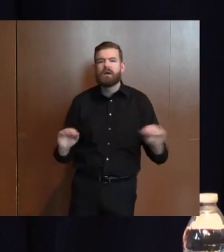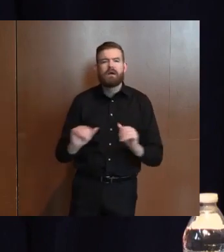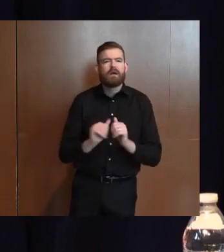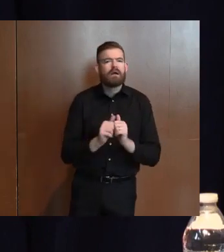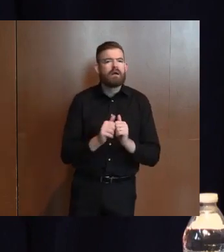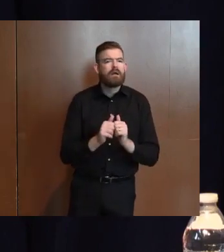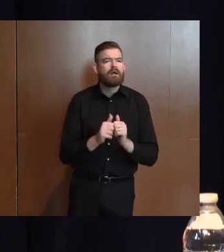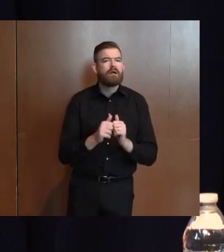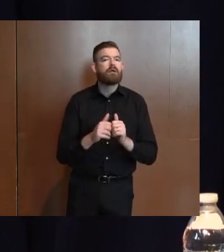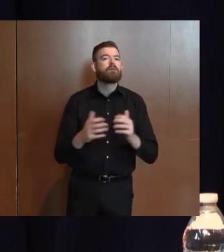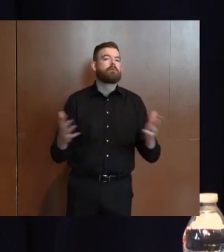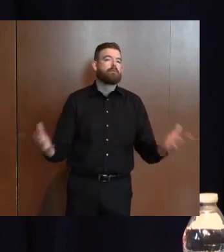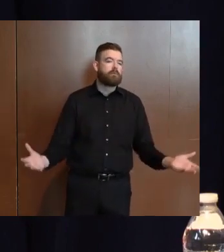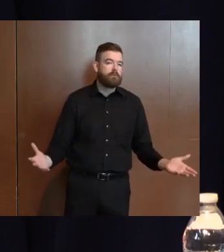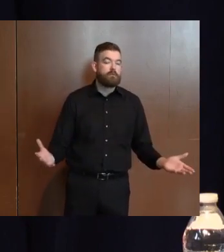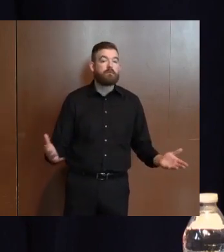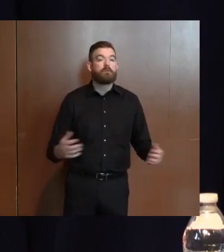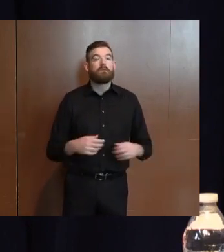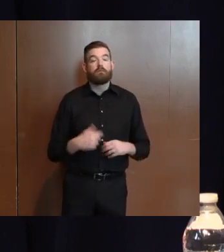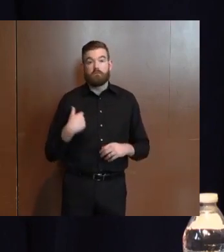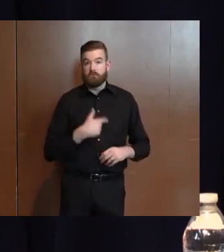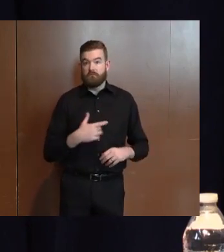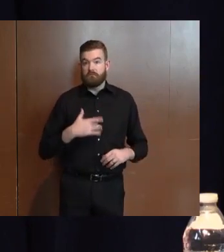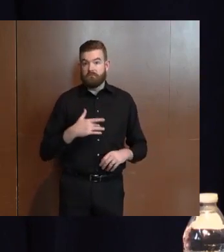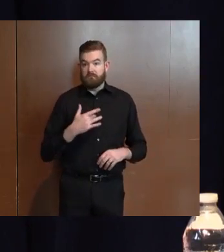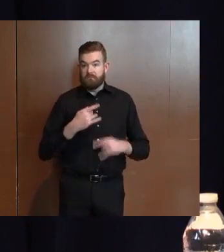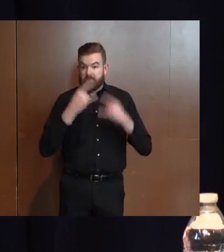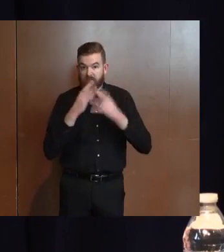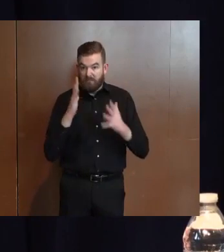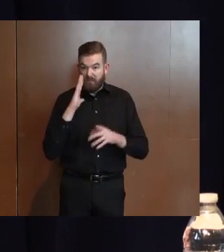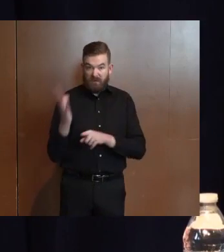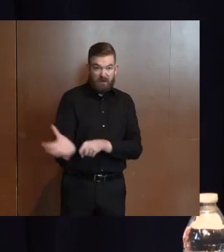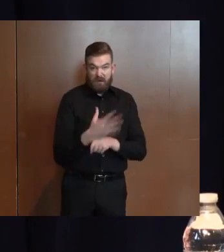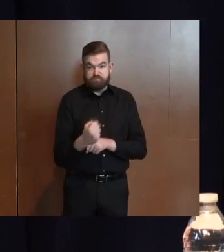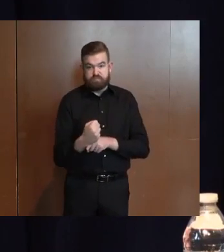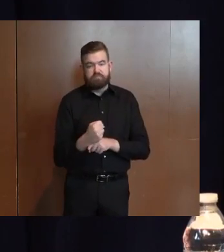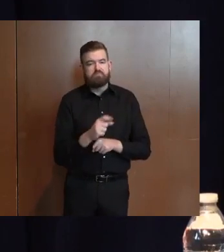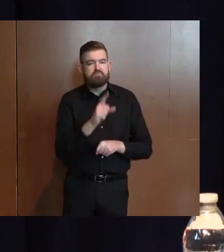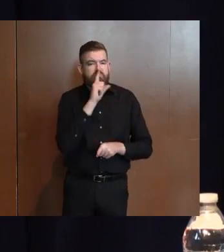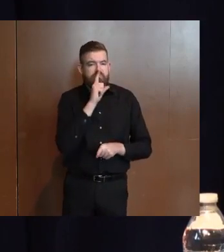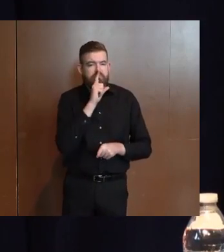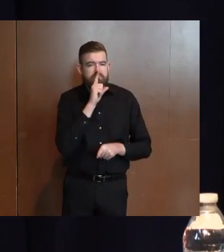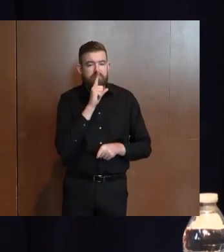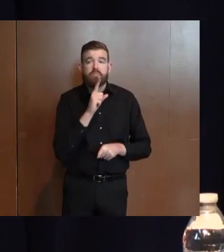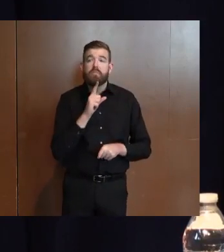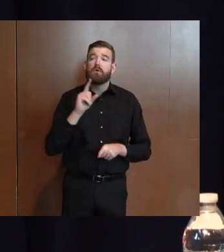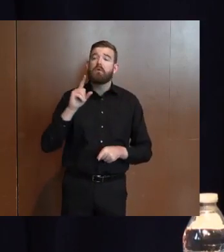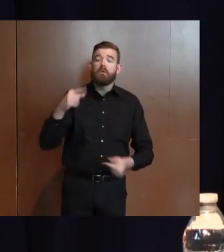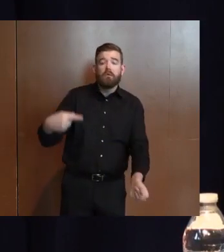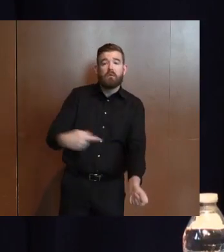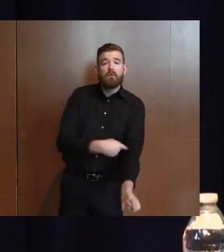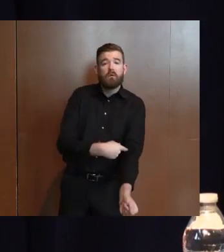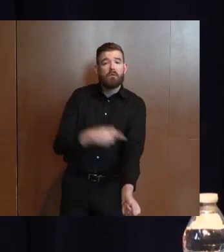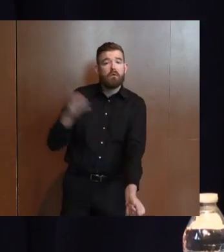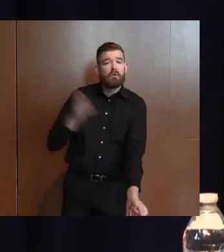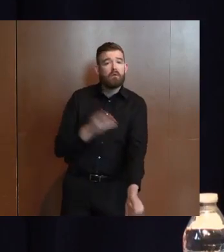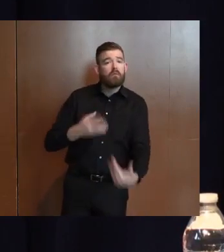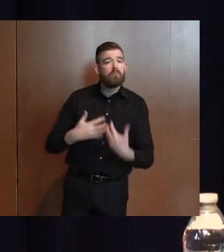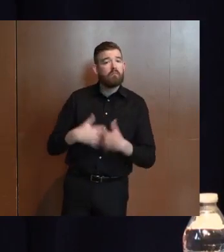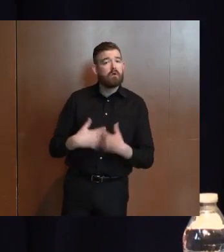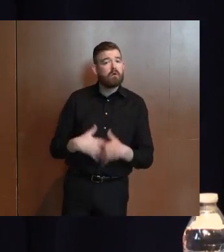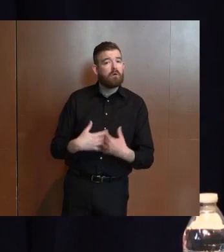of, IV pumps and everything else that you would need to take care of a critical care patient. The